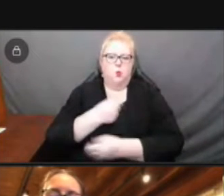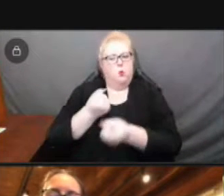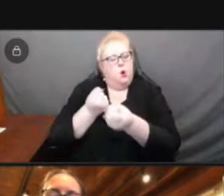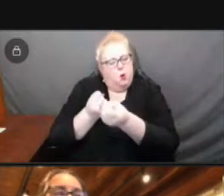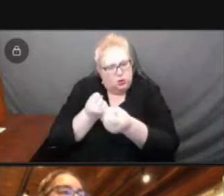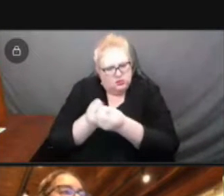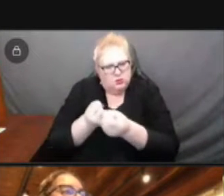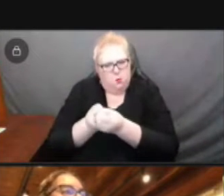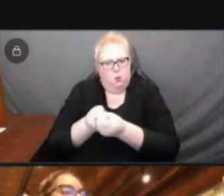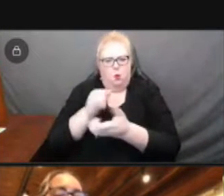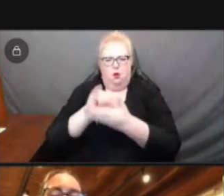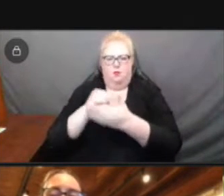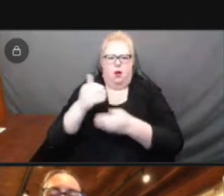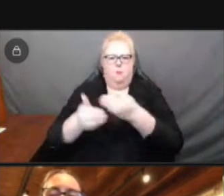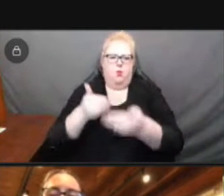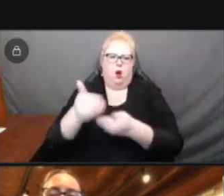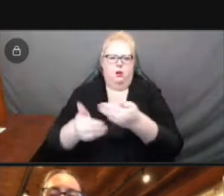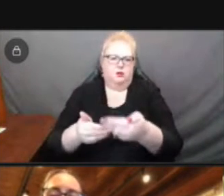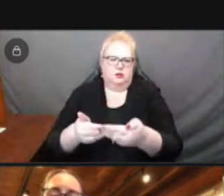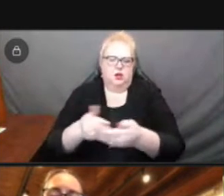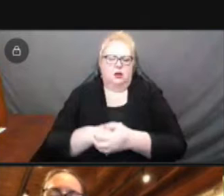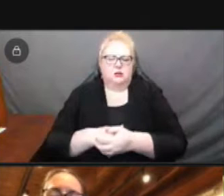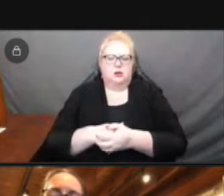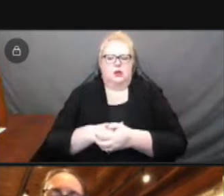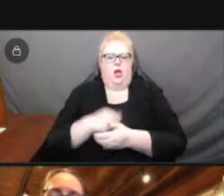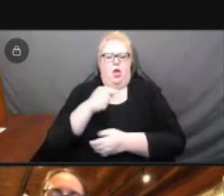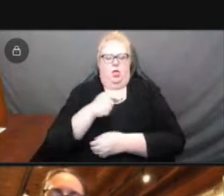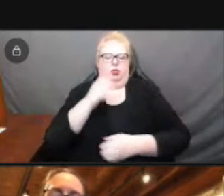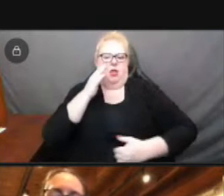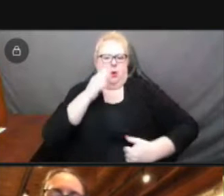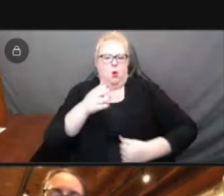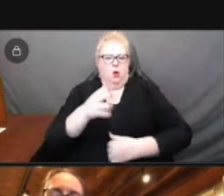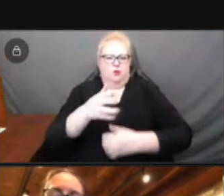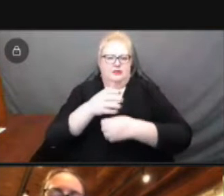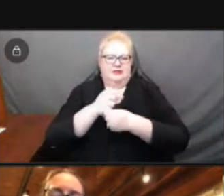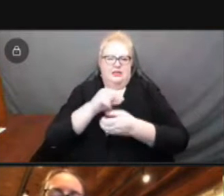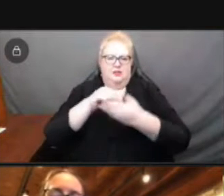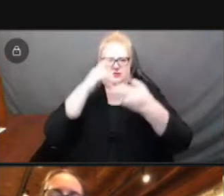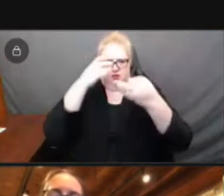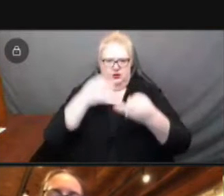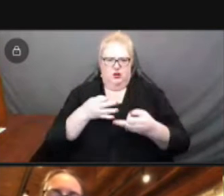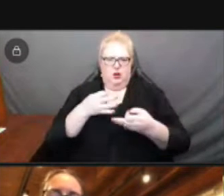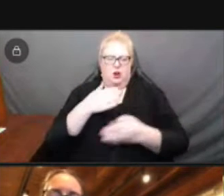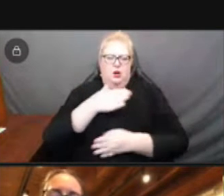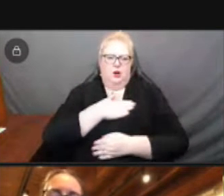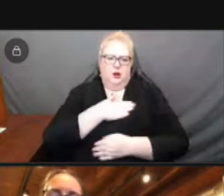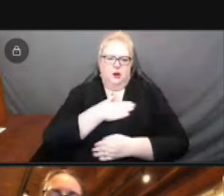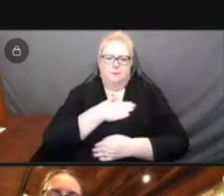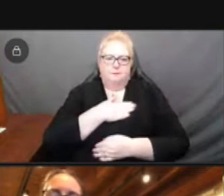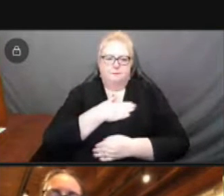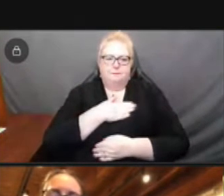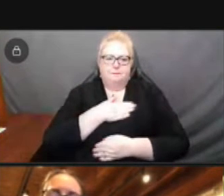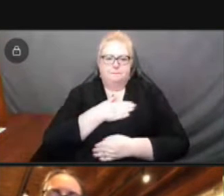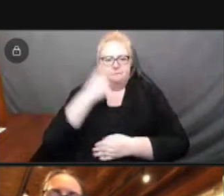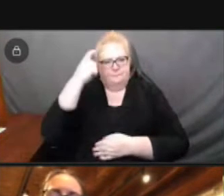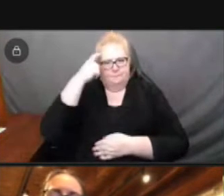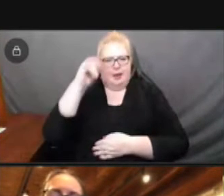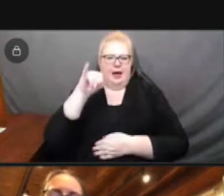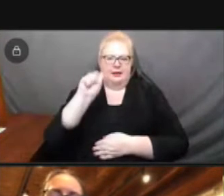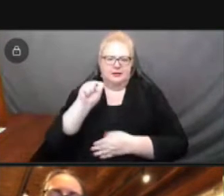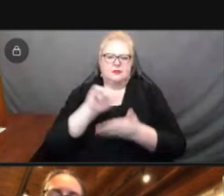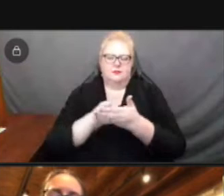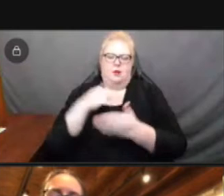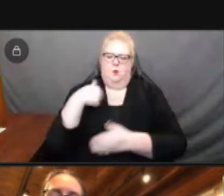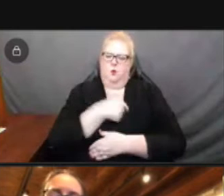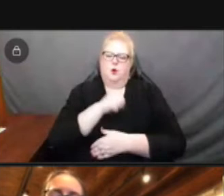and they receive a determination, I'm of the mindset we don't improve in communities by tearing structures